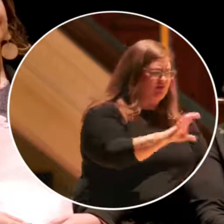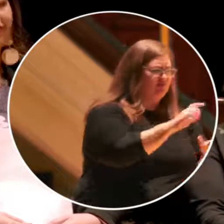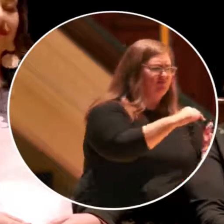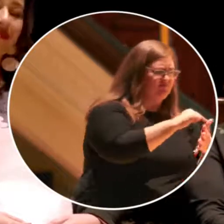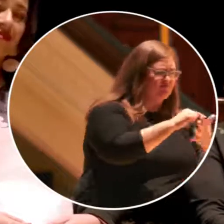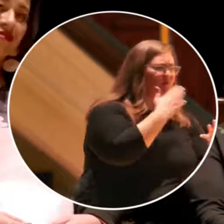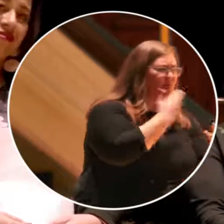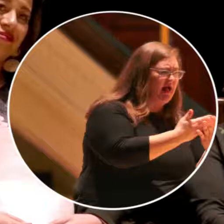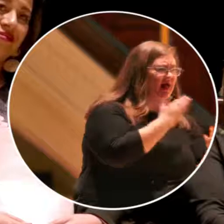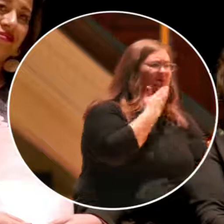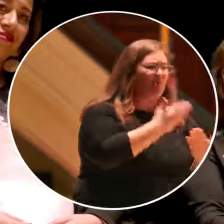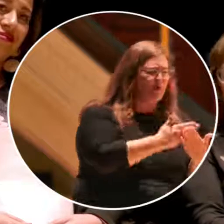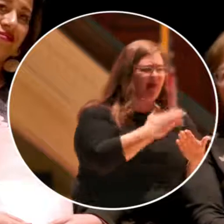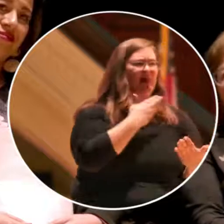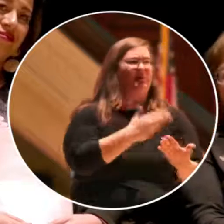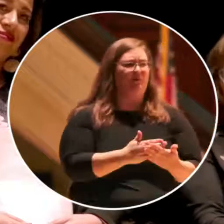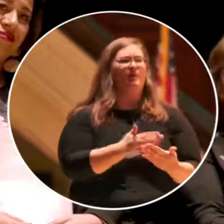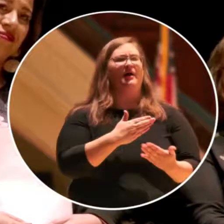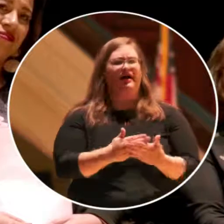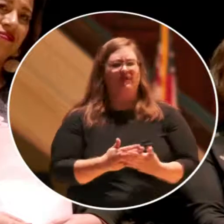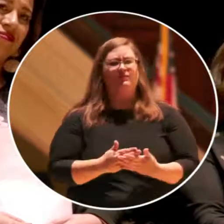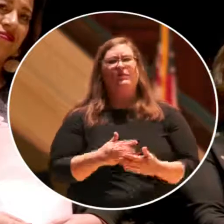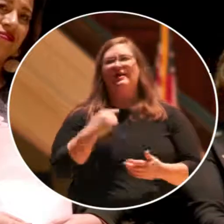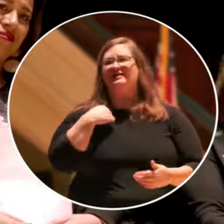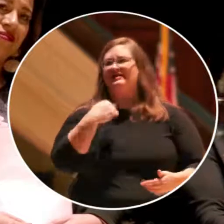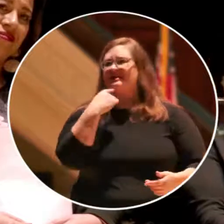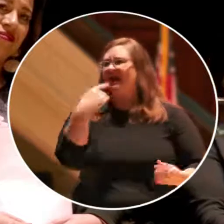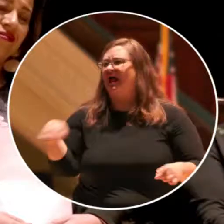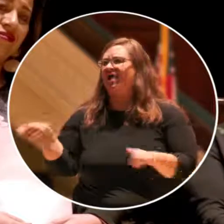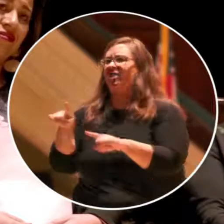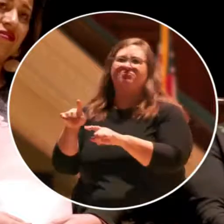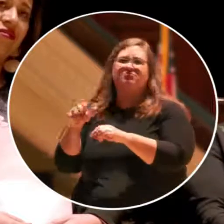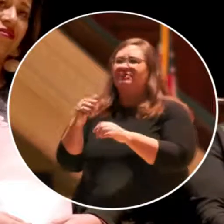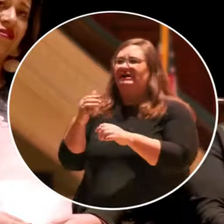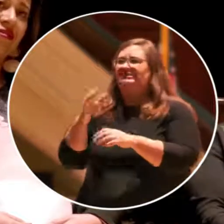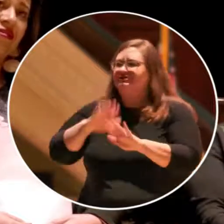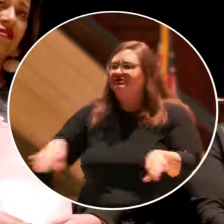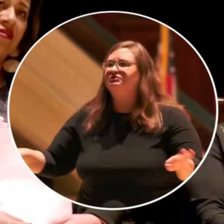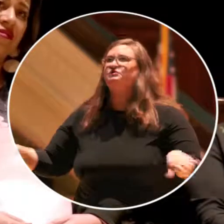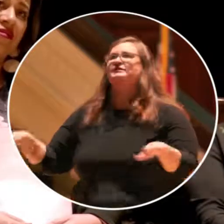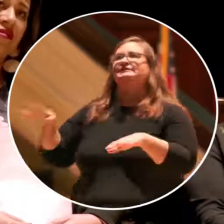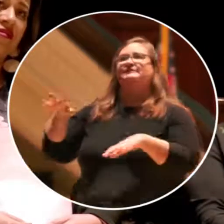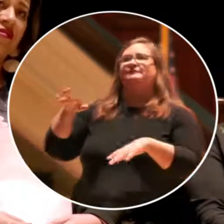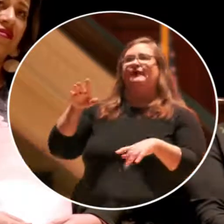our children, our friends what mattered when we felt hurt, seen,